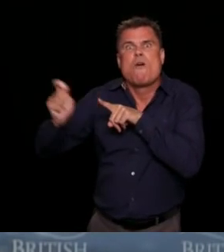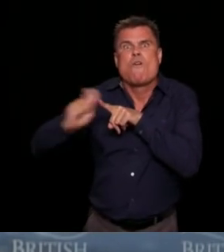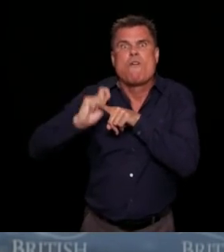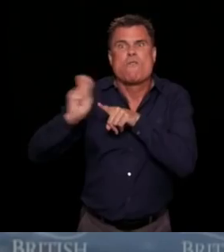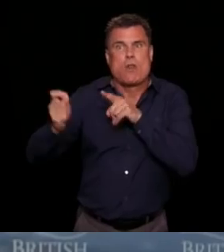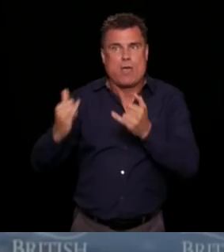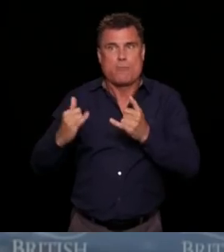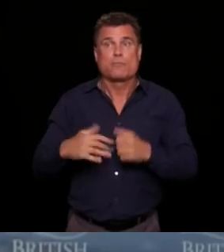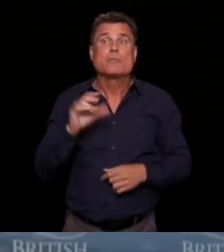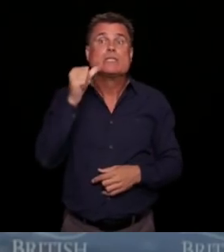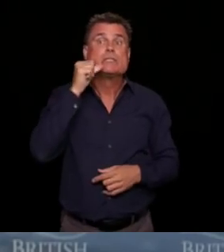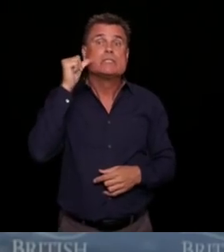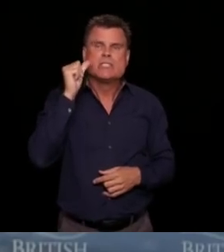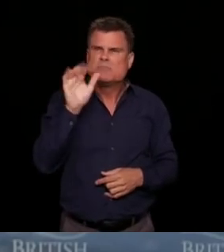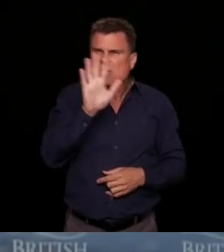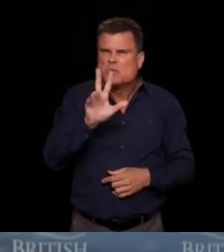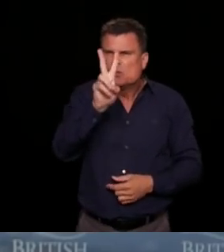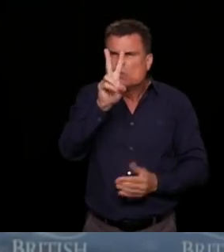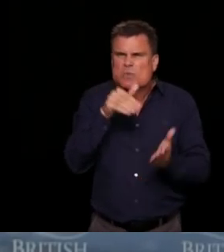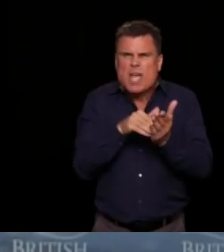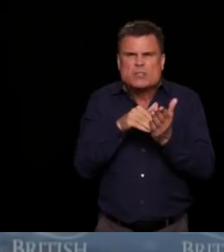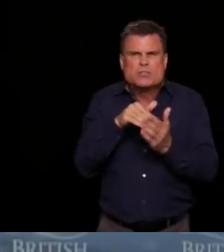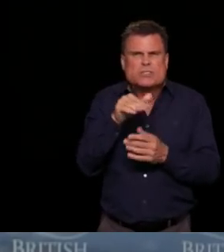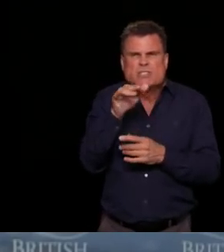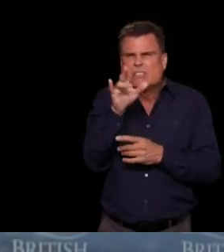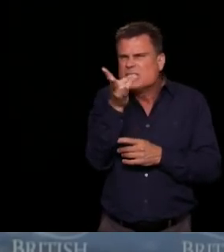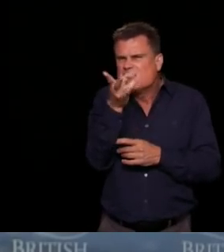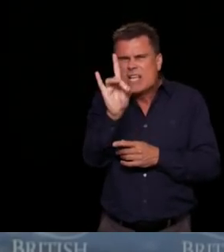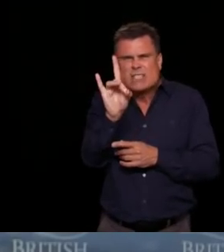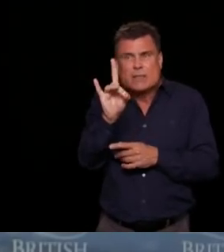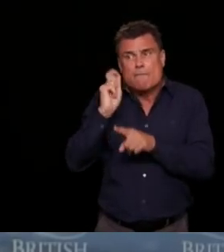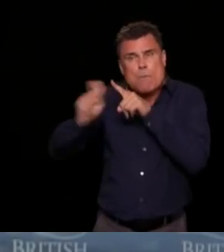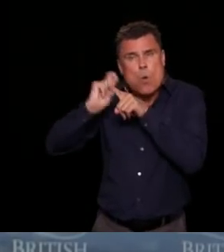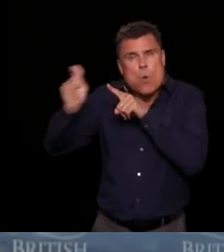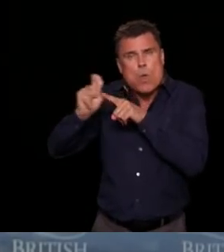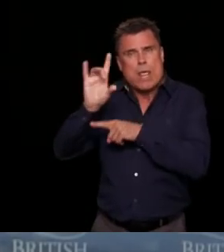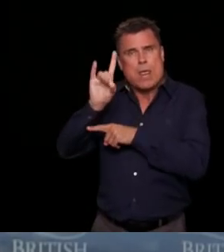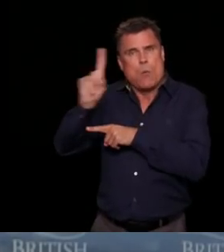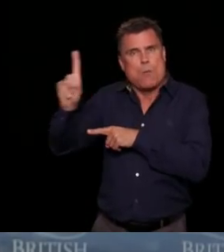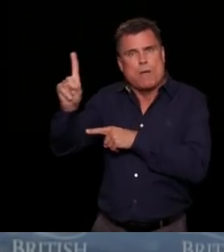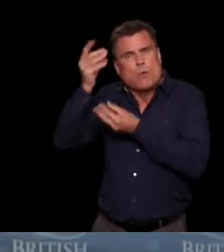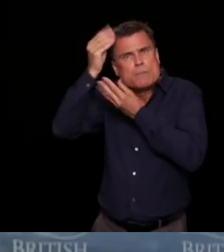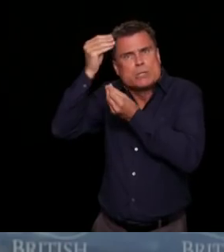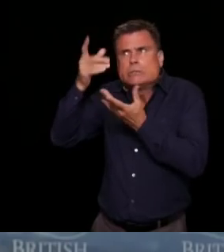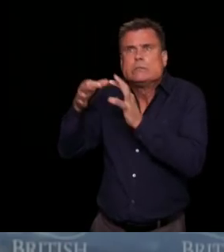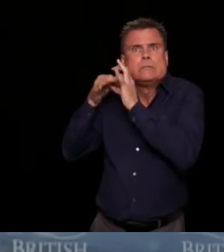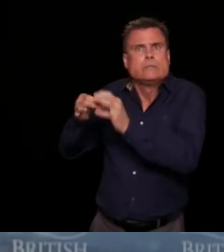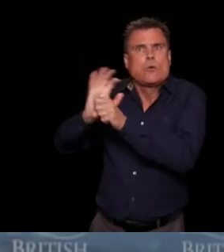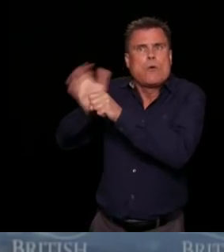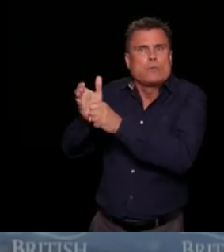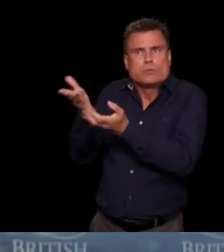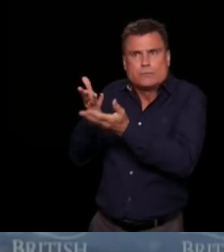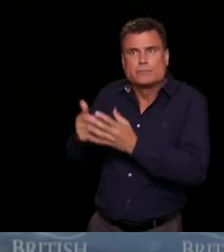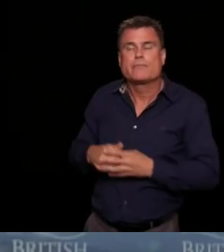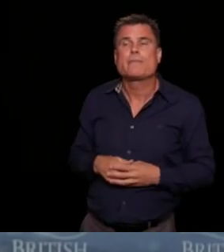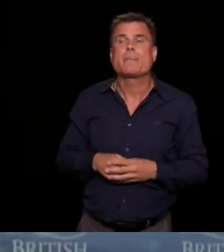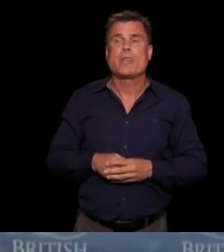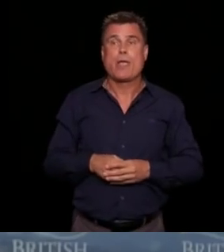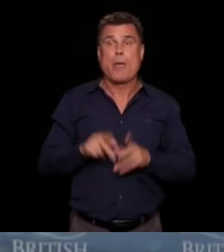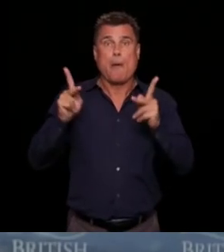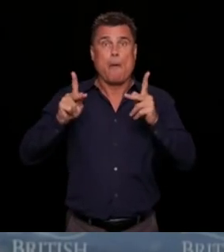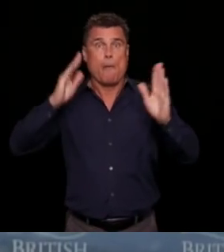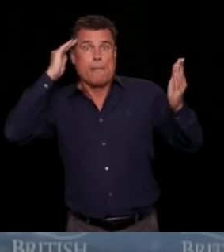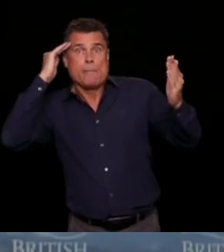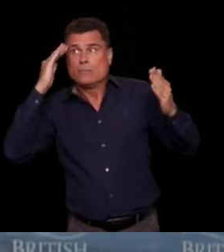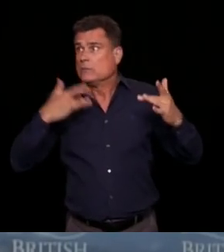2,728 phone calls answered. And of course, we increase in resources as in response to public